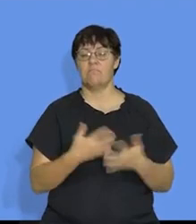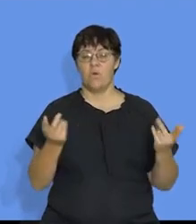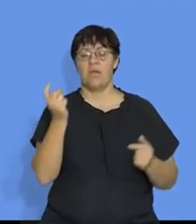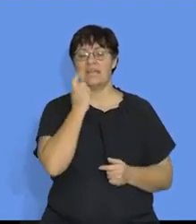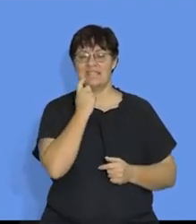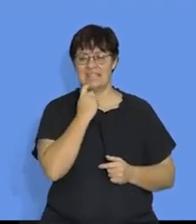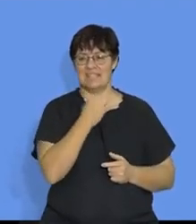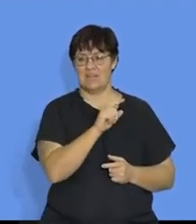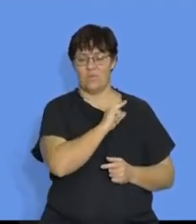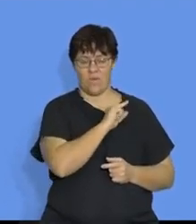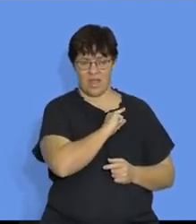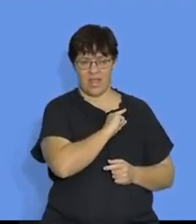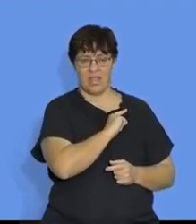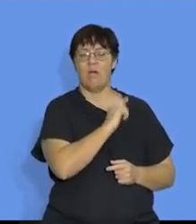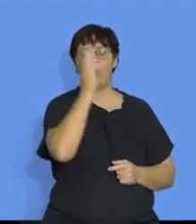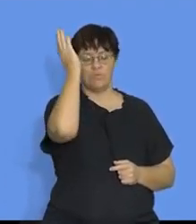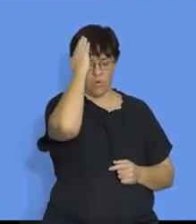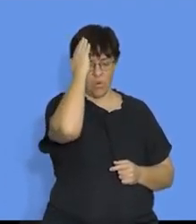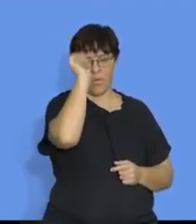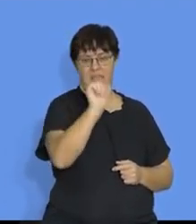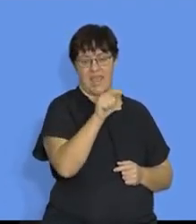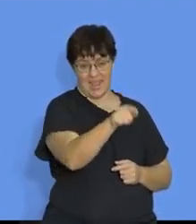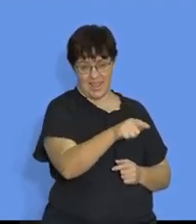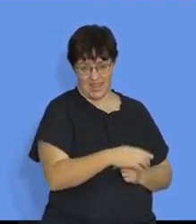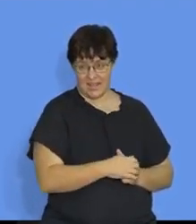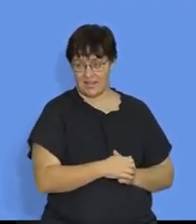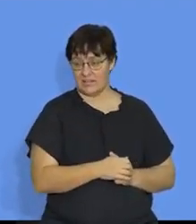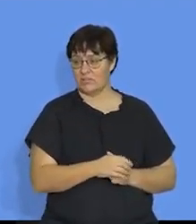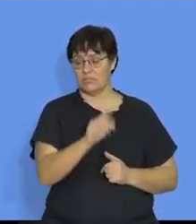slightly easier for us because I know what A is from the beginning.